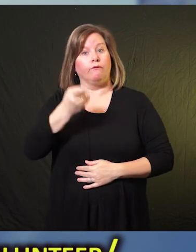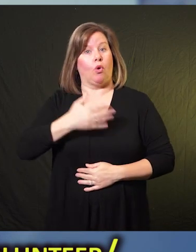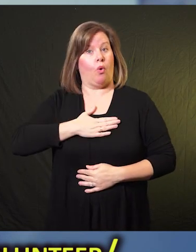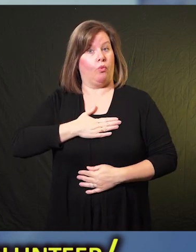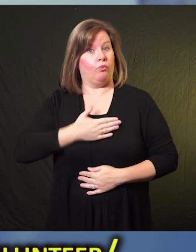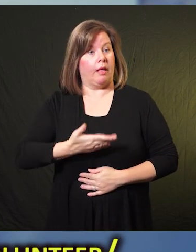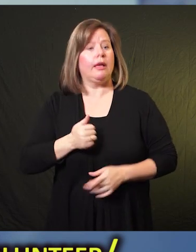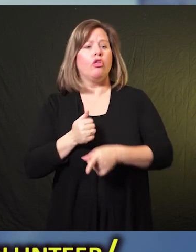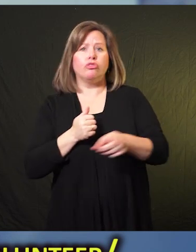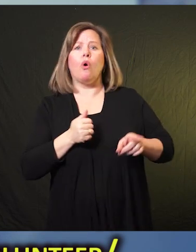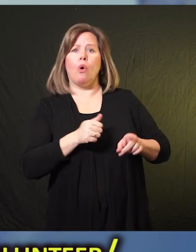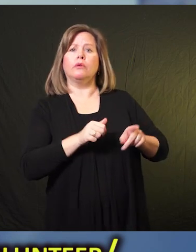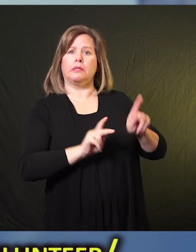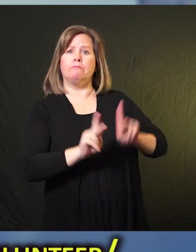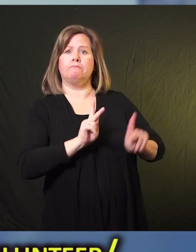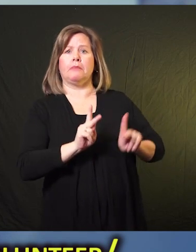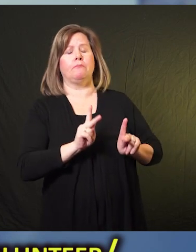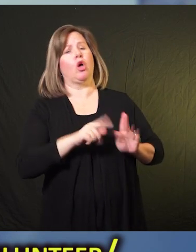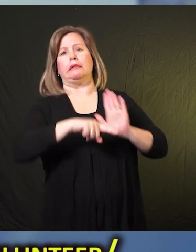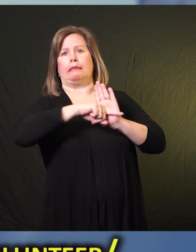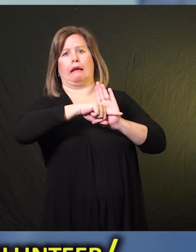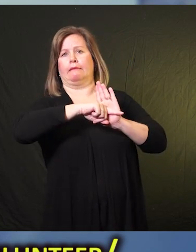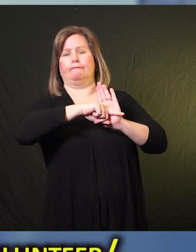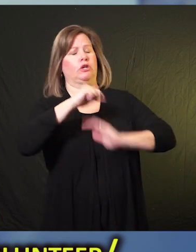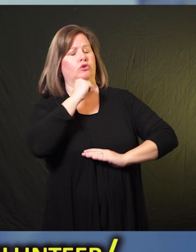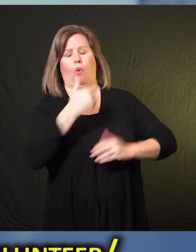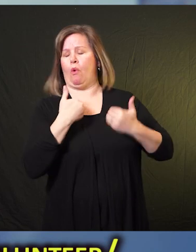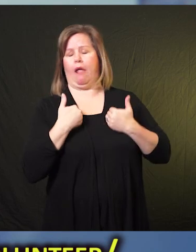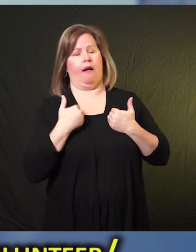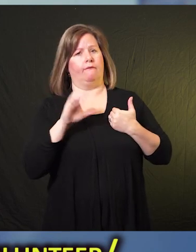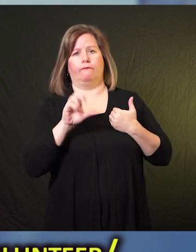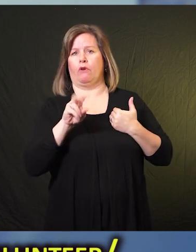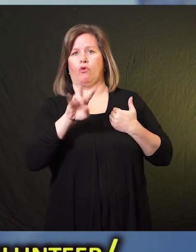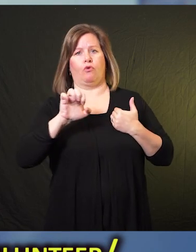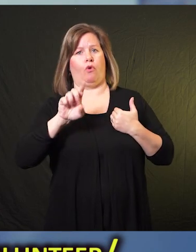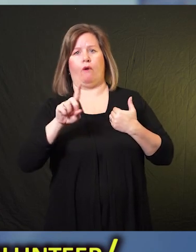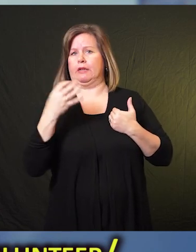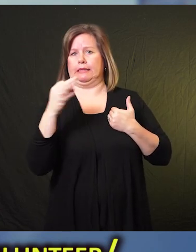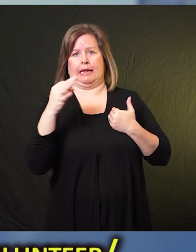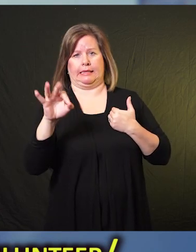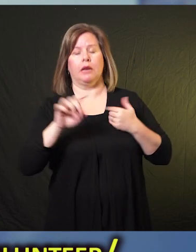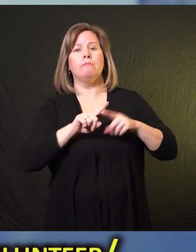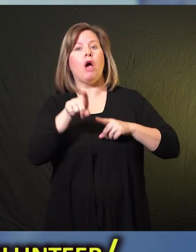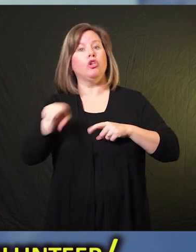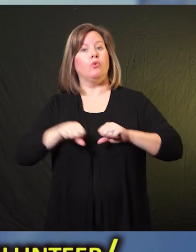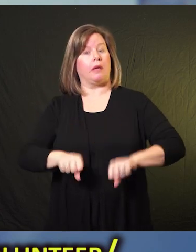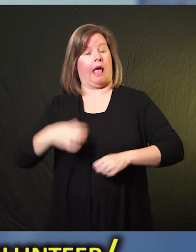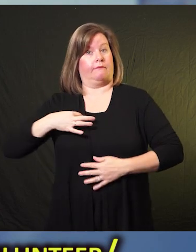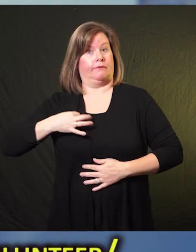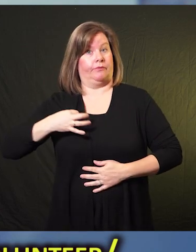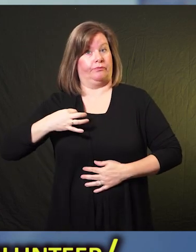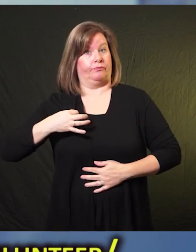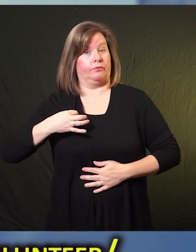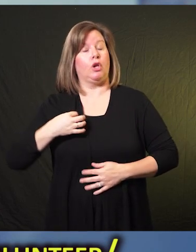been tested and they're negative for COVID-19, I would encourage you to go to